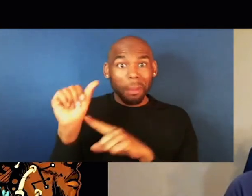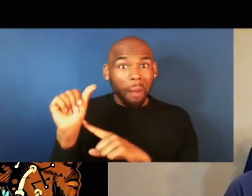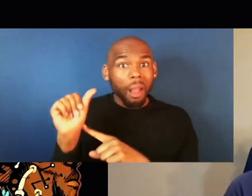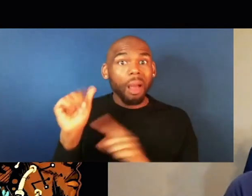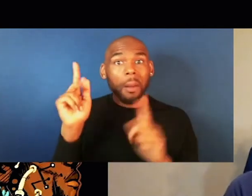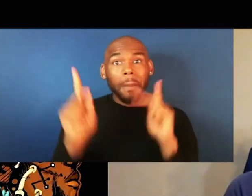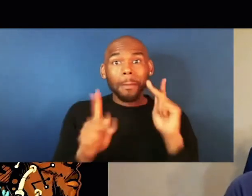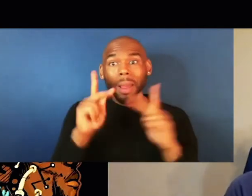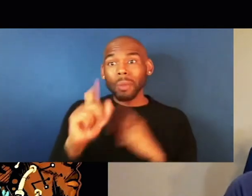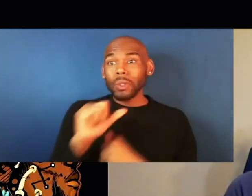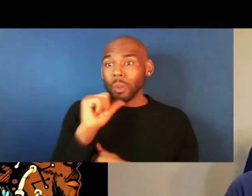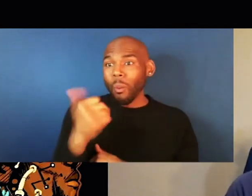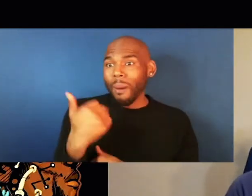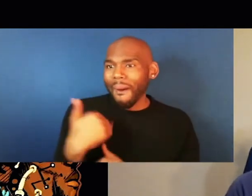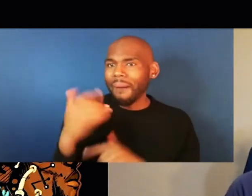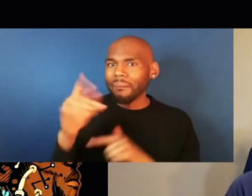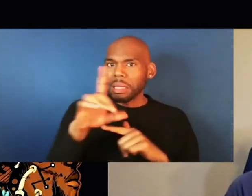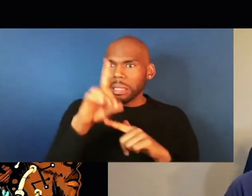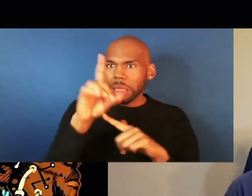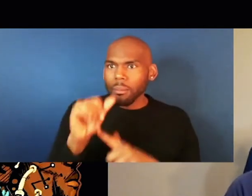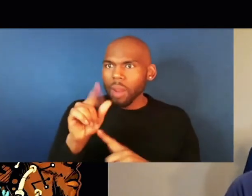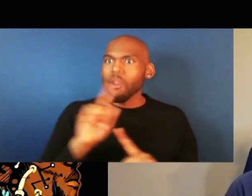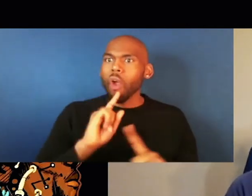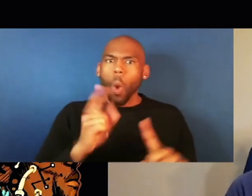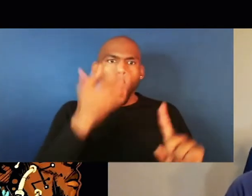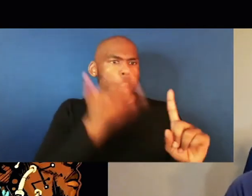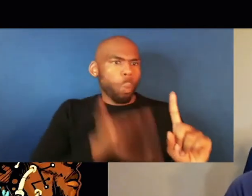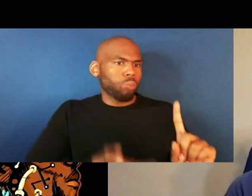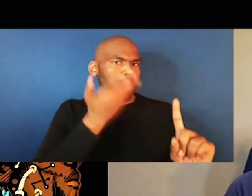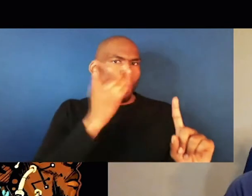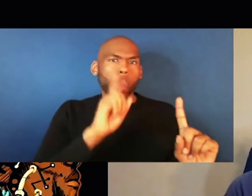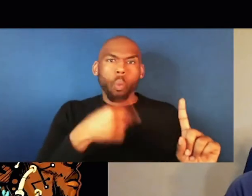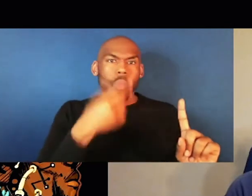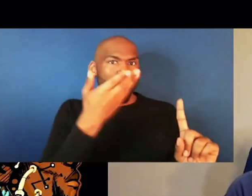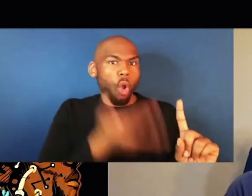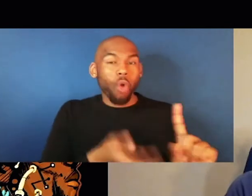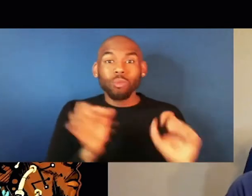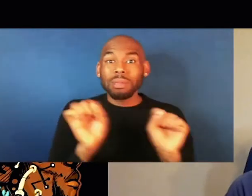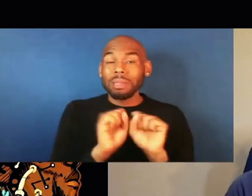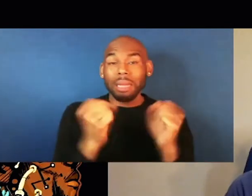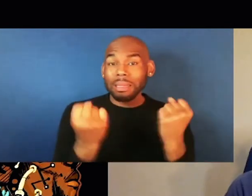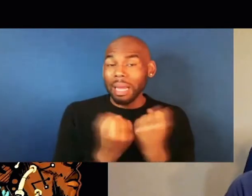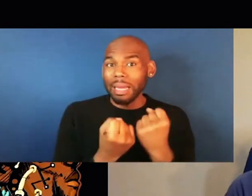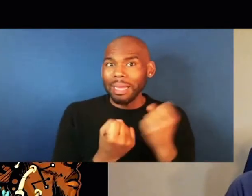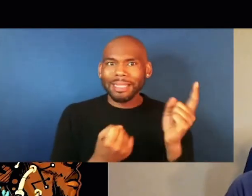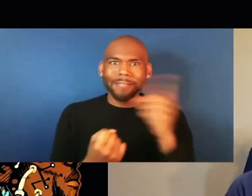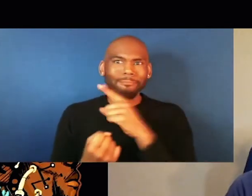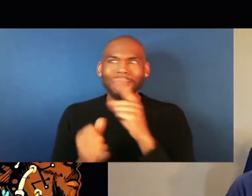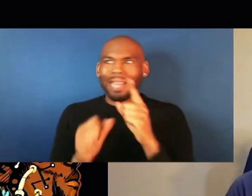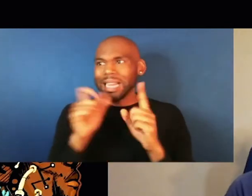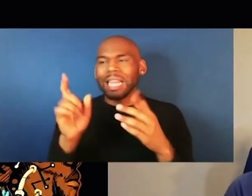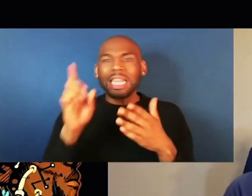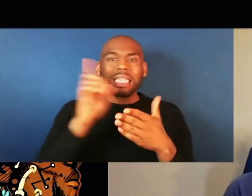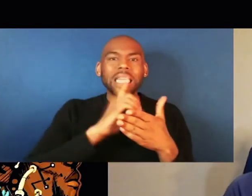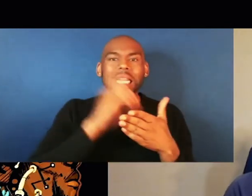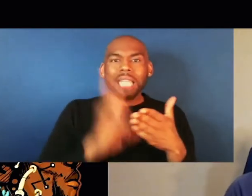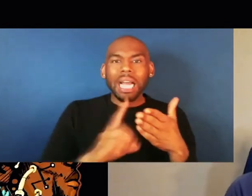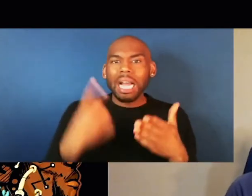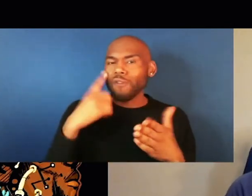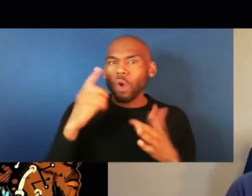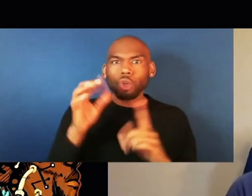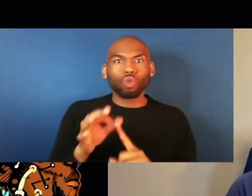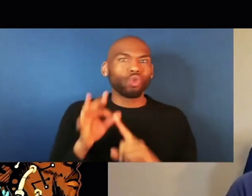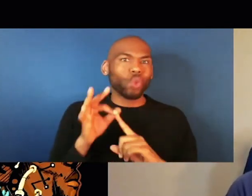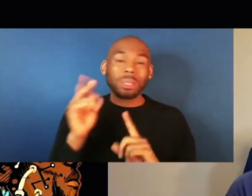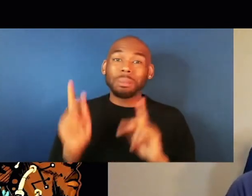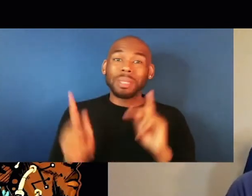is disabled and people don't have disabilities. They are who they are. And that society just is not designed